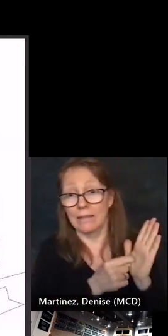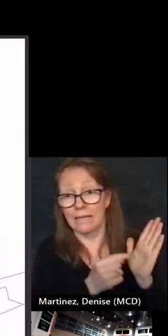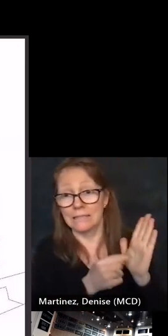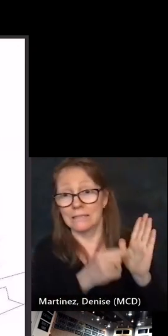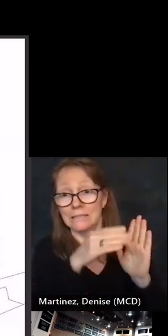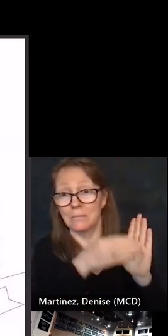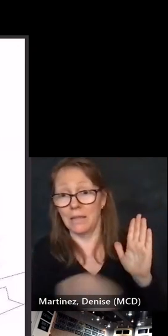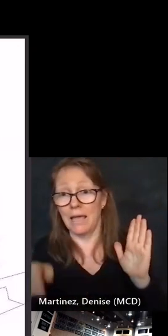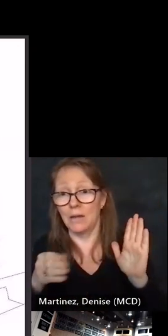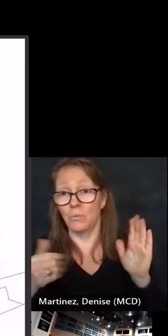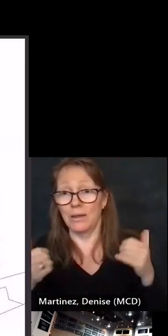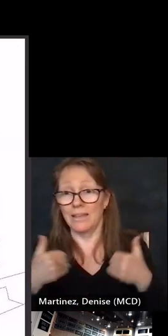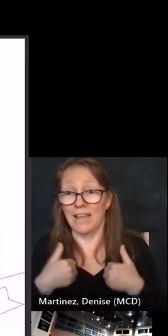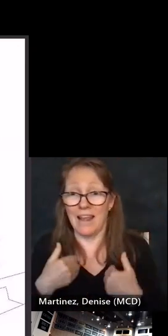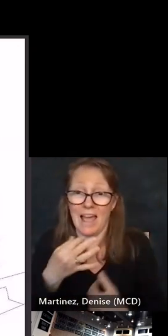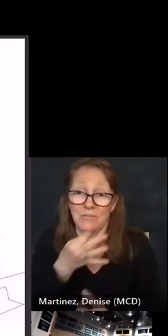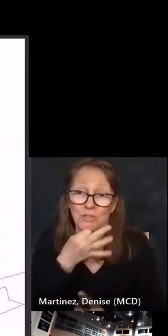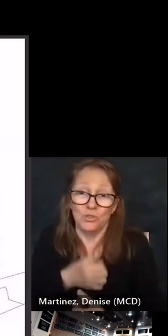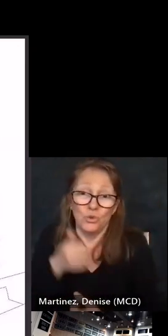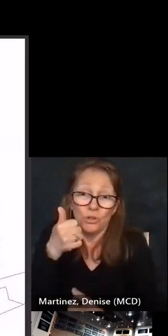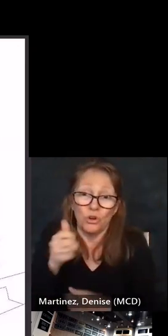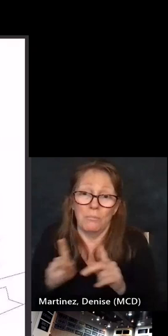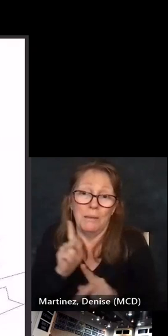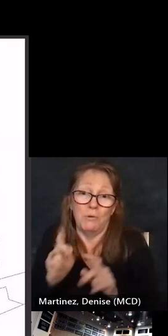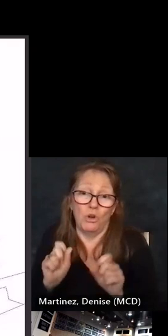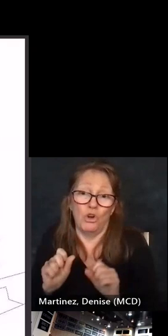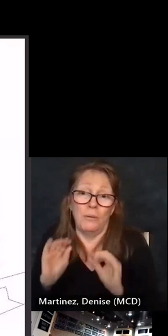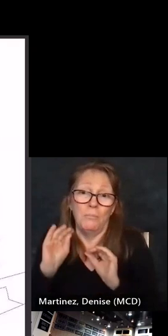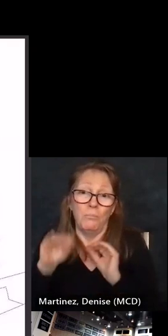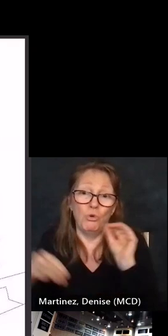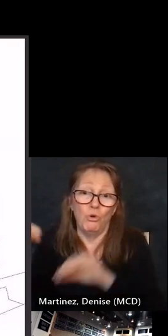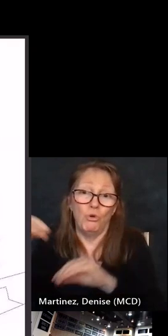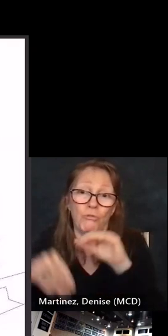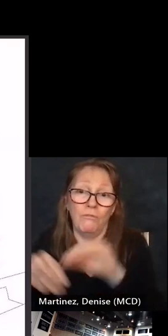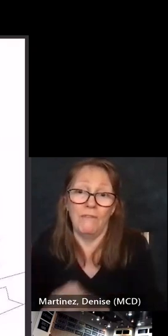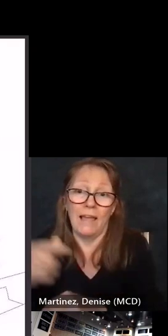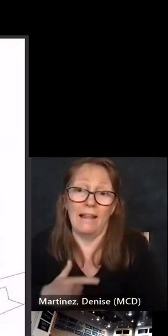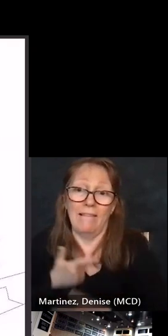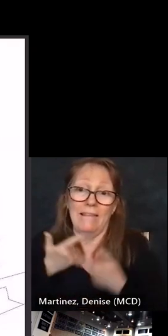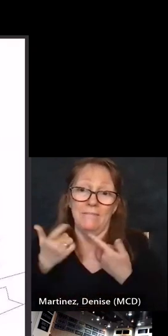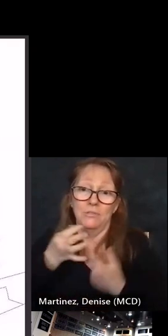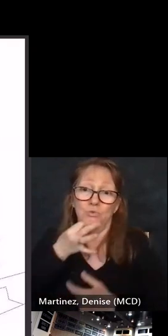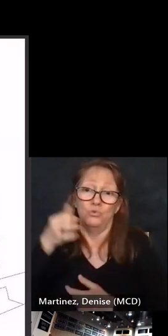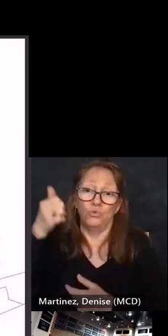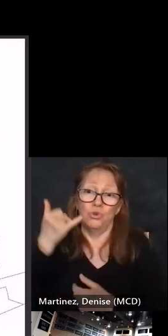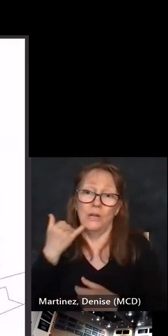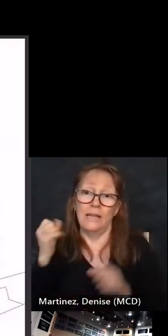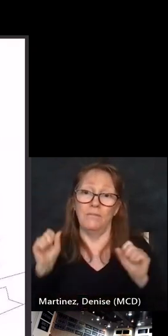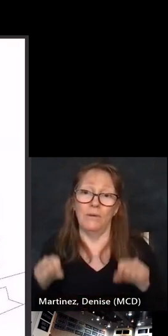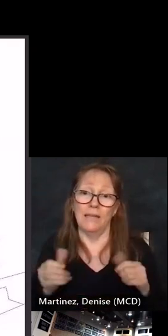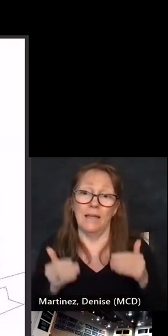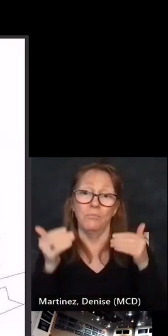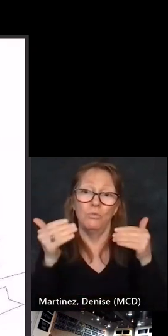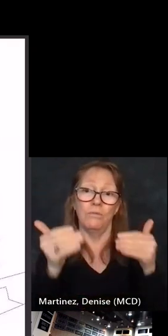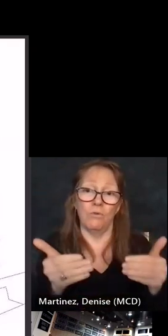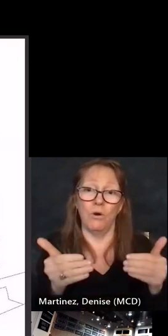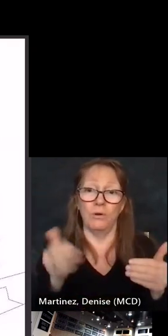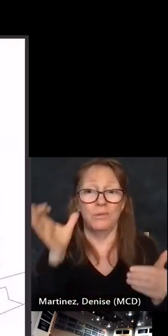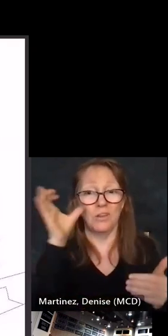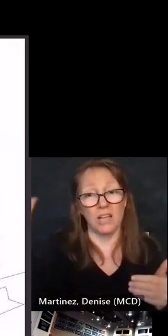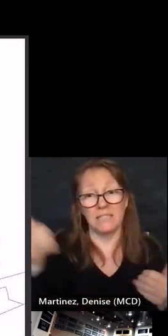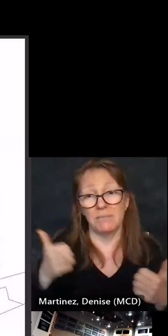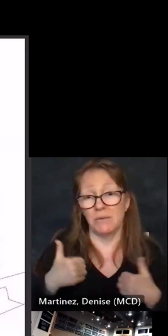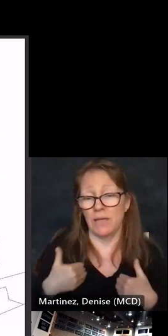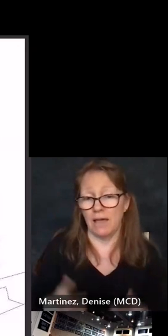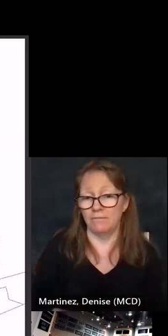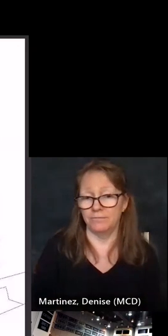We could have people living there sooner if we're able to kind of move forward with the concept that we have